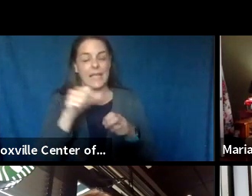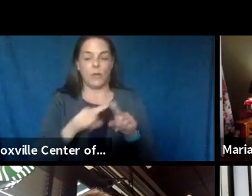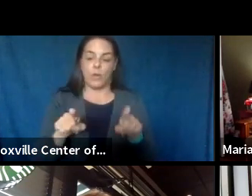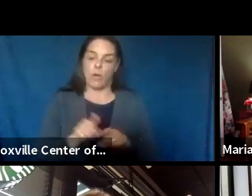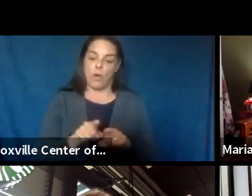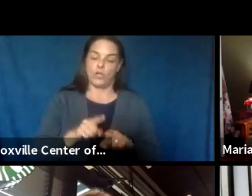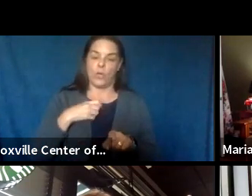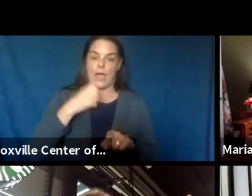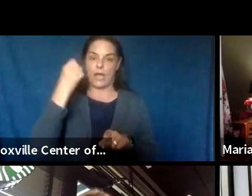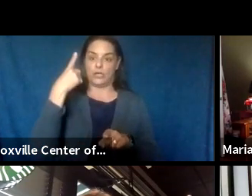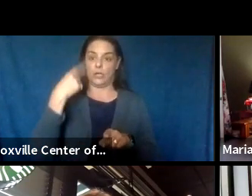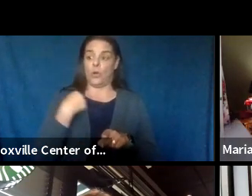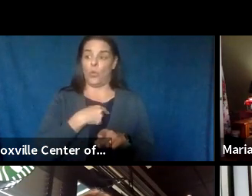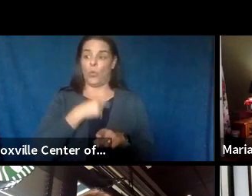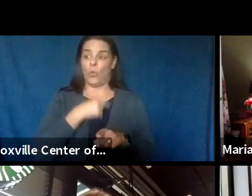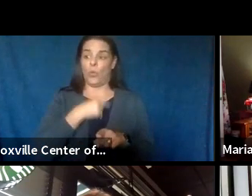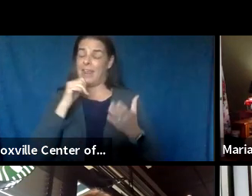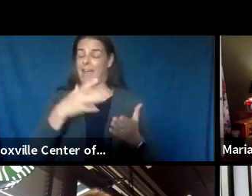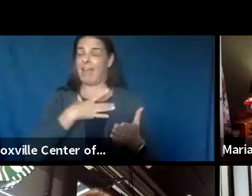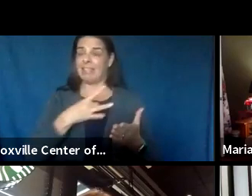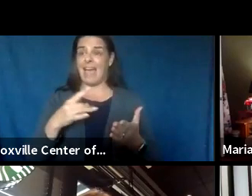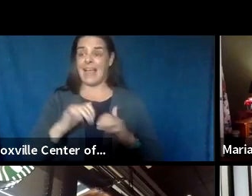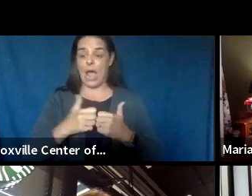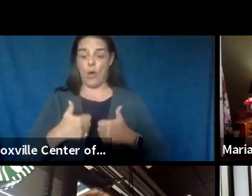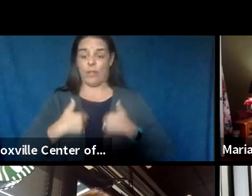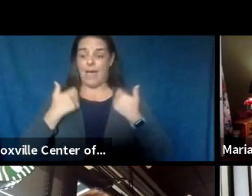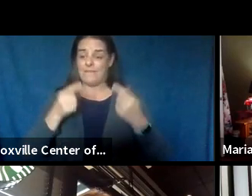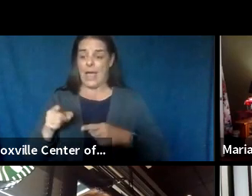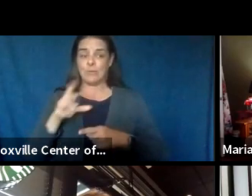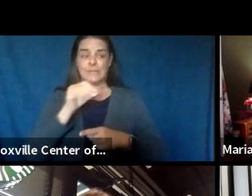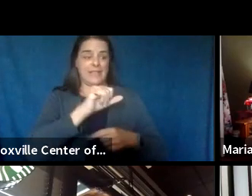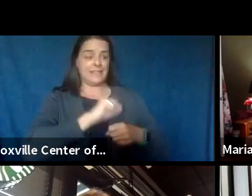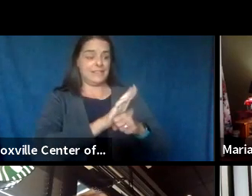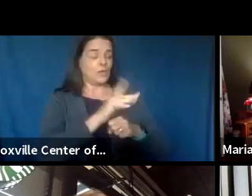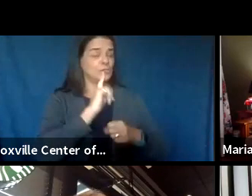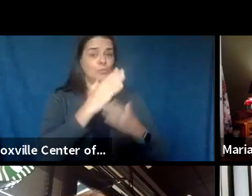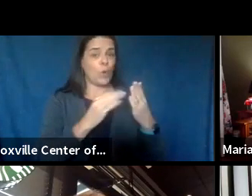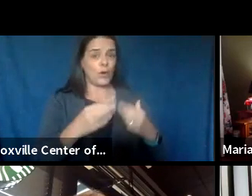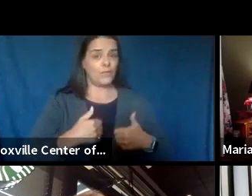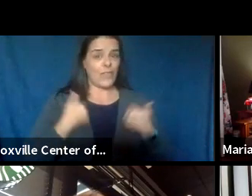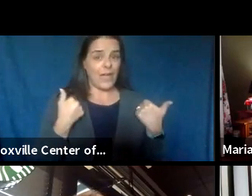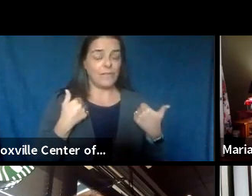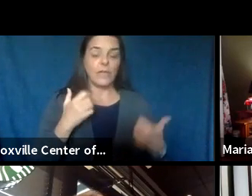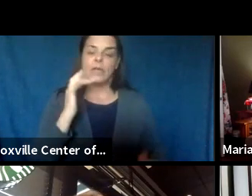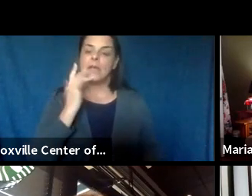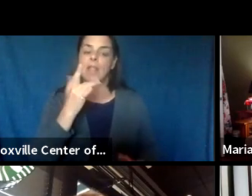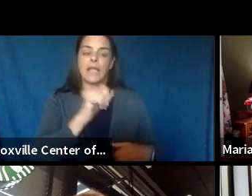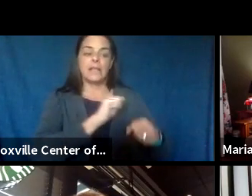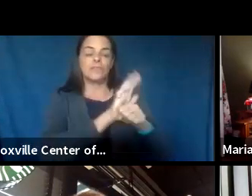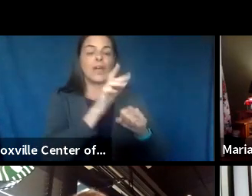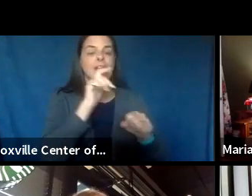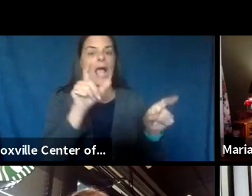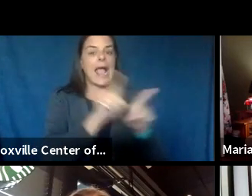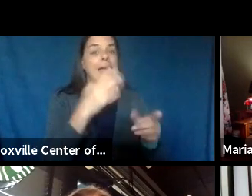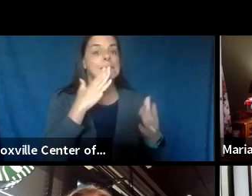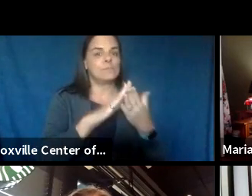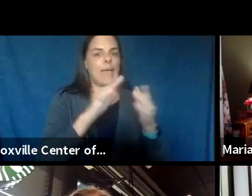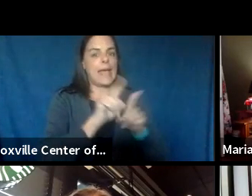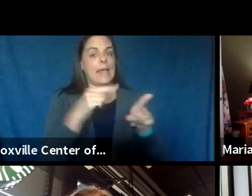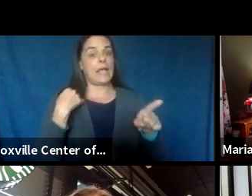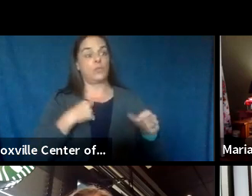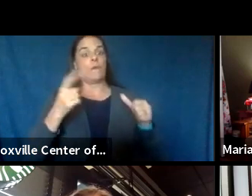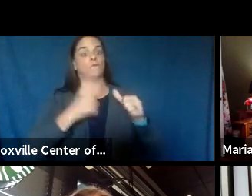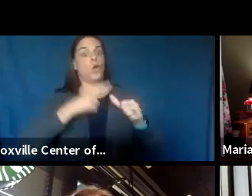not like it, life happens, and this virus is just part of life. Luckily, the coronavirus is not nearly as bad as we initially thought.